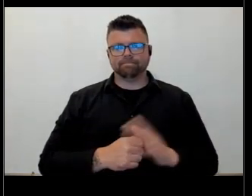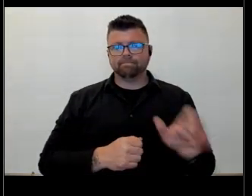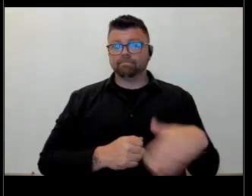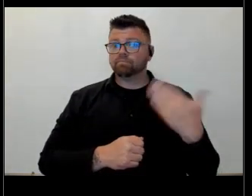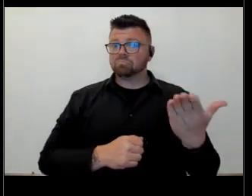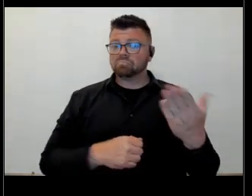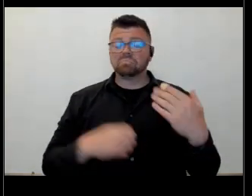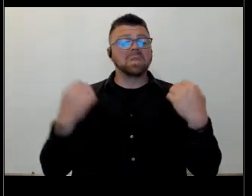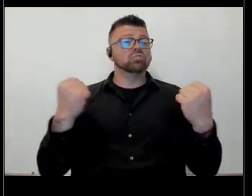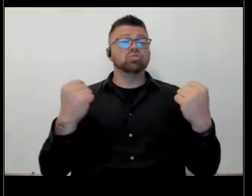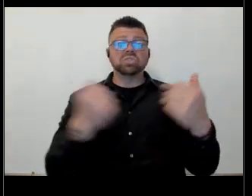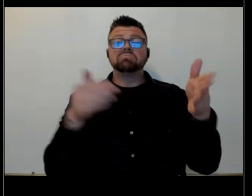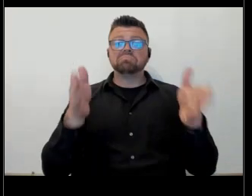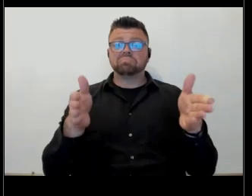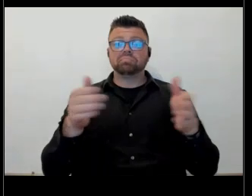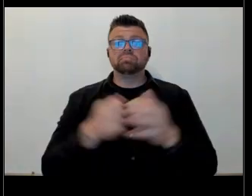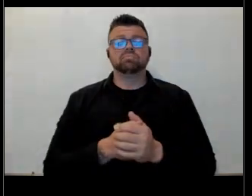Exercise rooms.